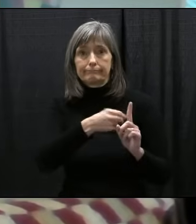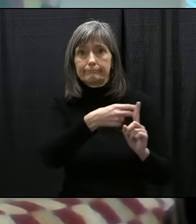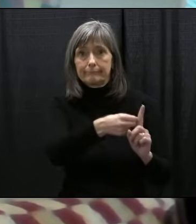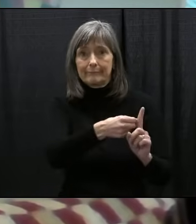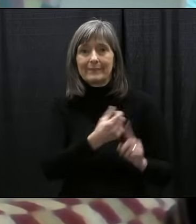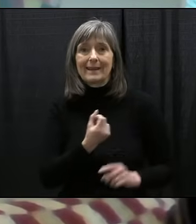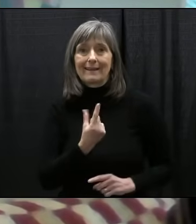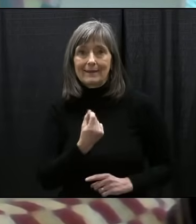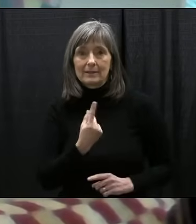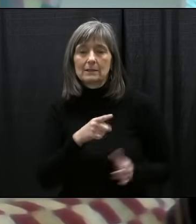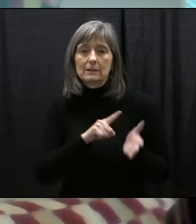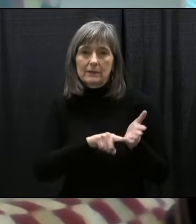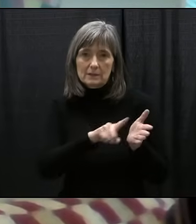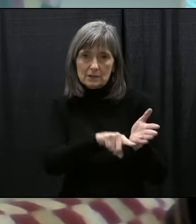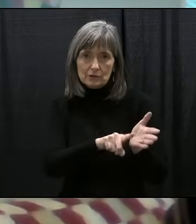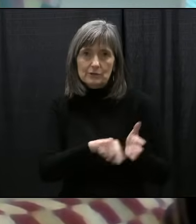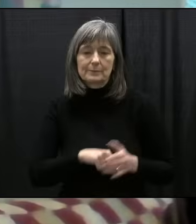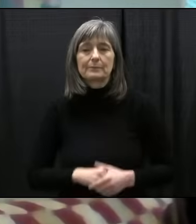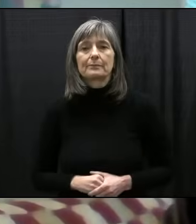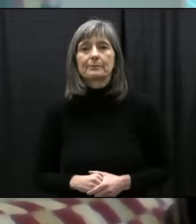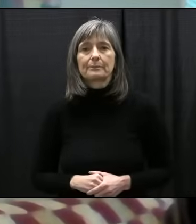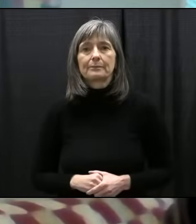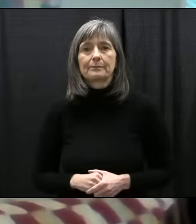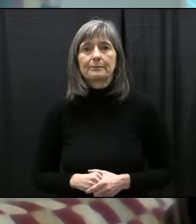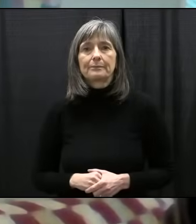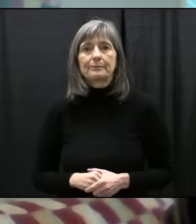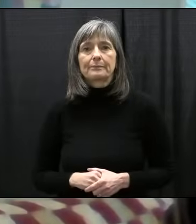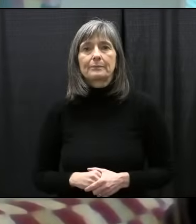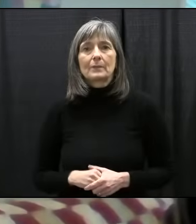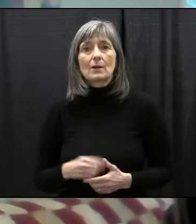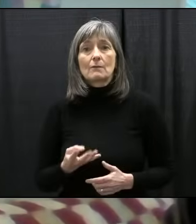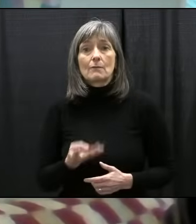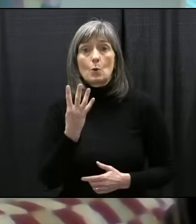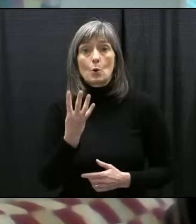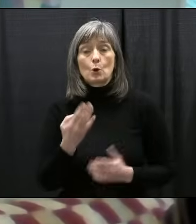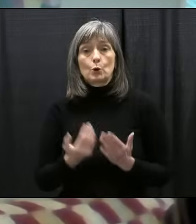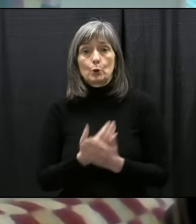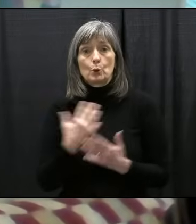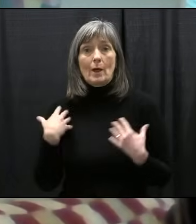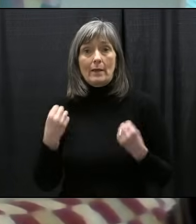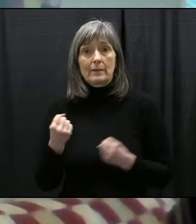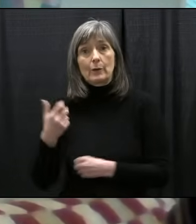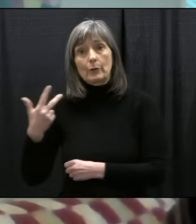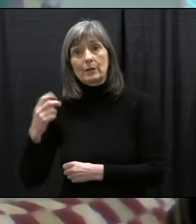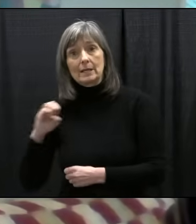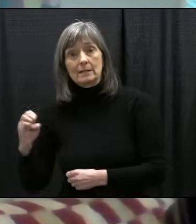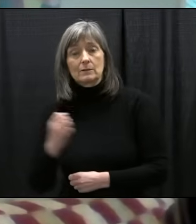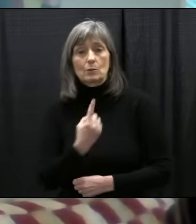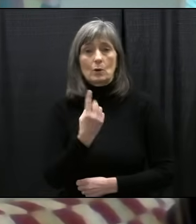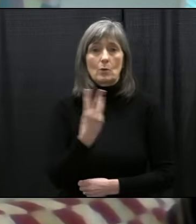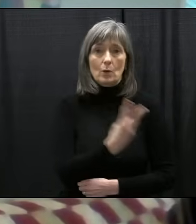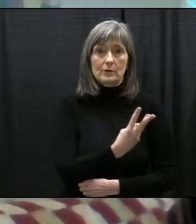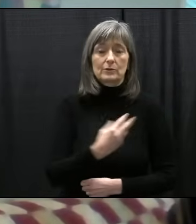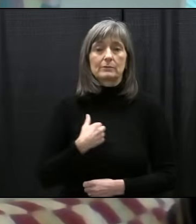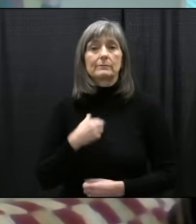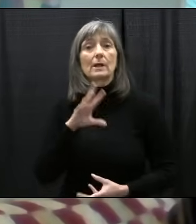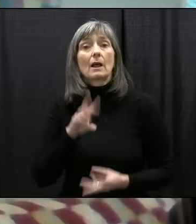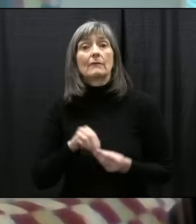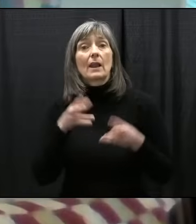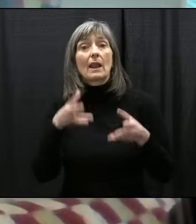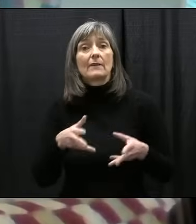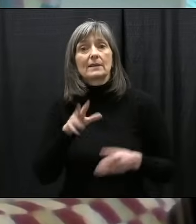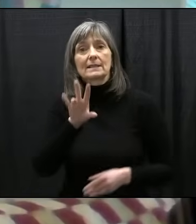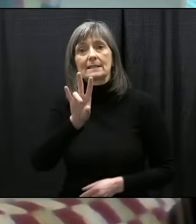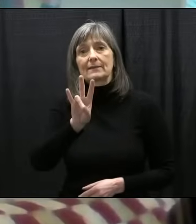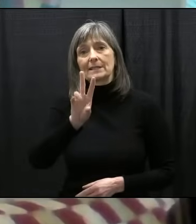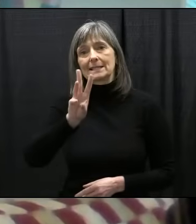and 11 are under investigation. There have been 4 new recoveries, 3 in Eastern Health and 1 in Western Health, leaving 76 active